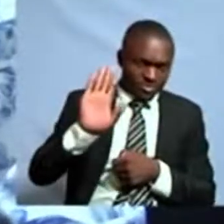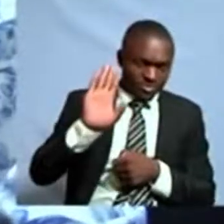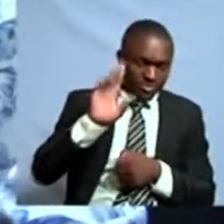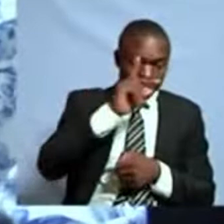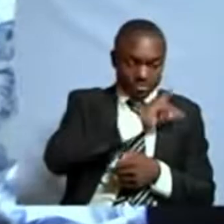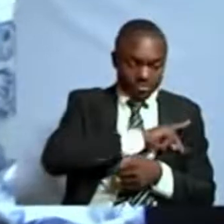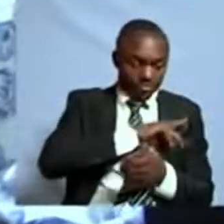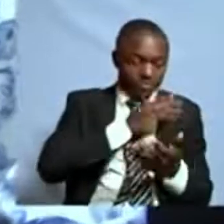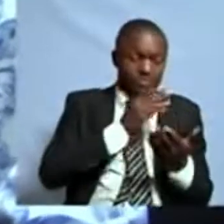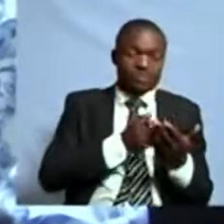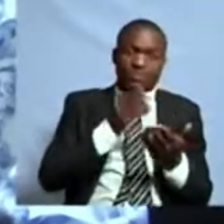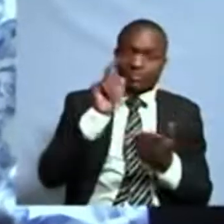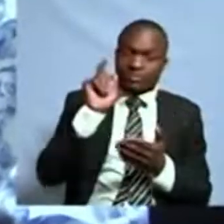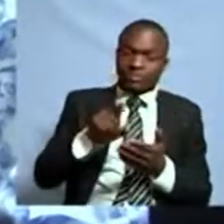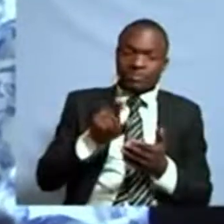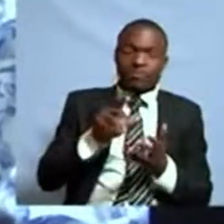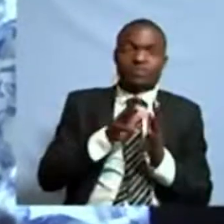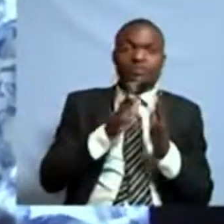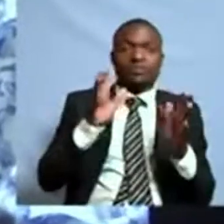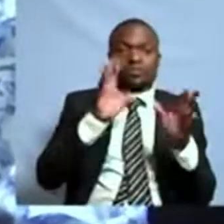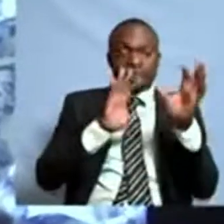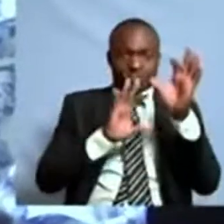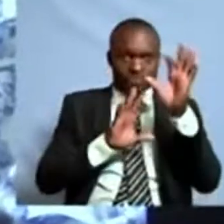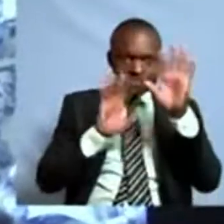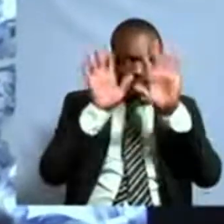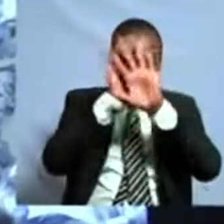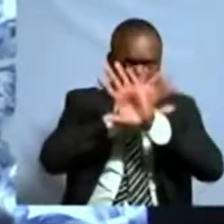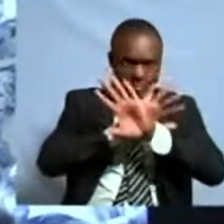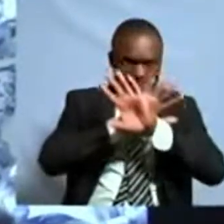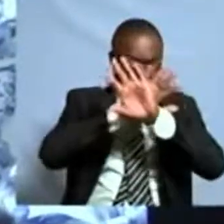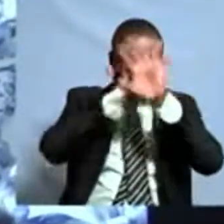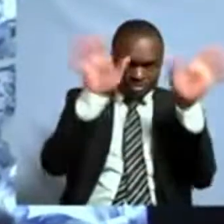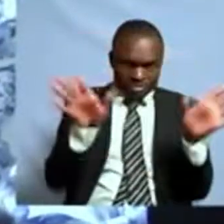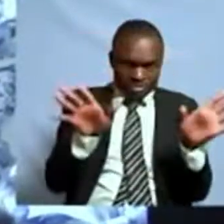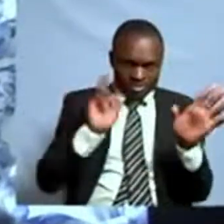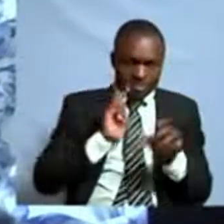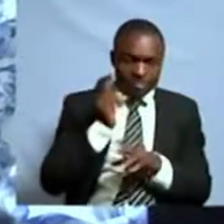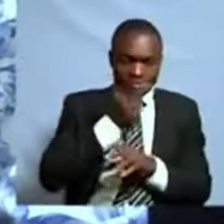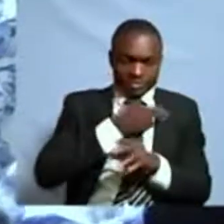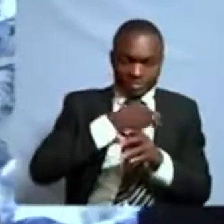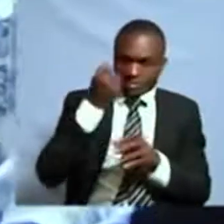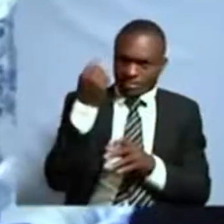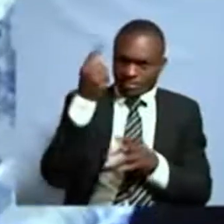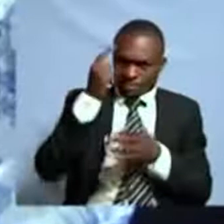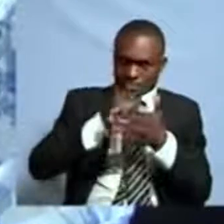This just requires a lot more clarity for us to understand what it means.